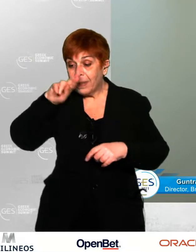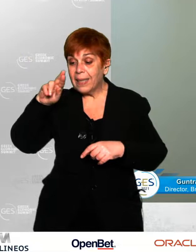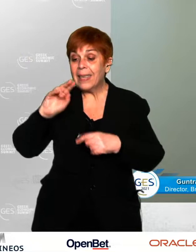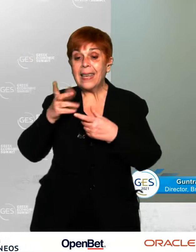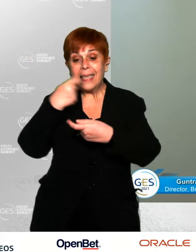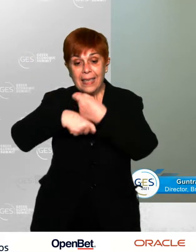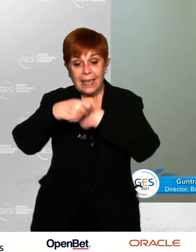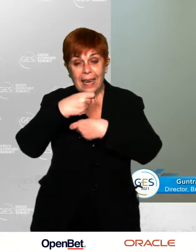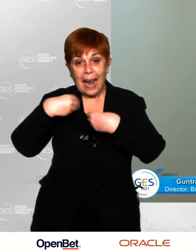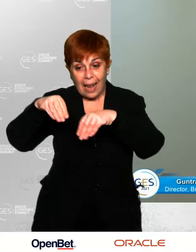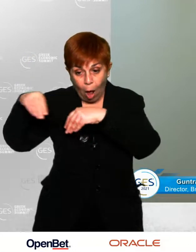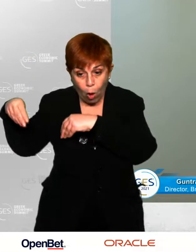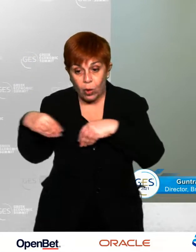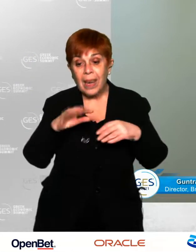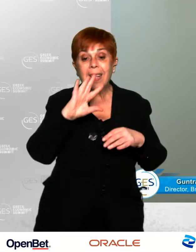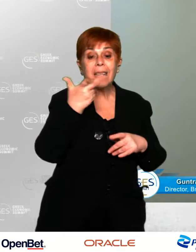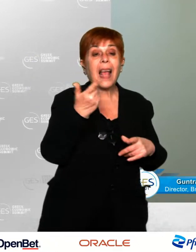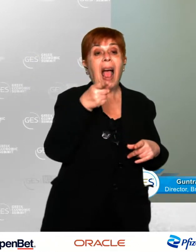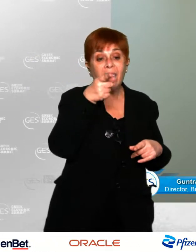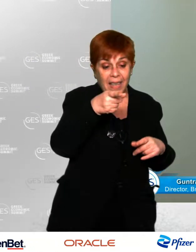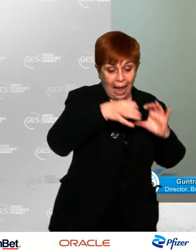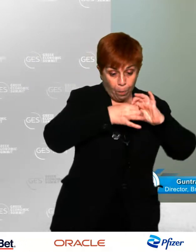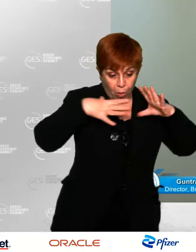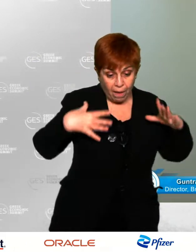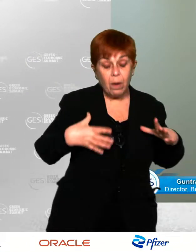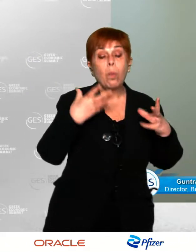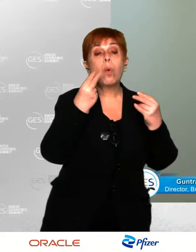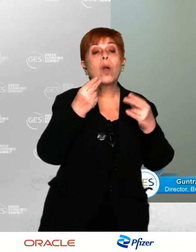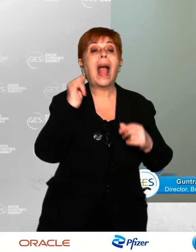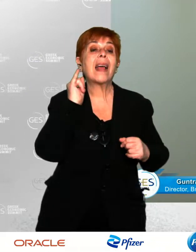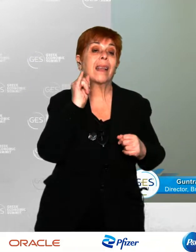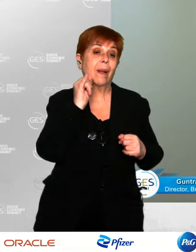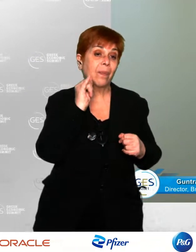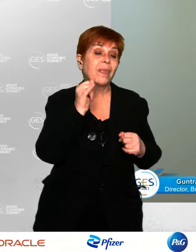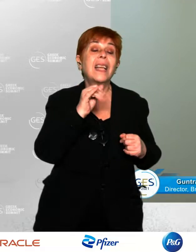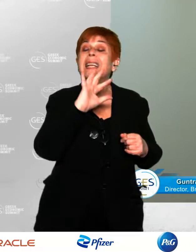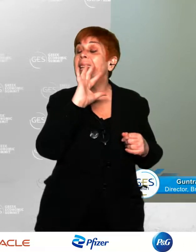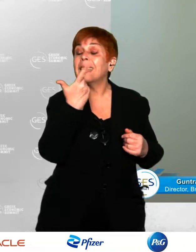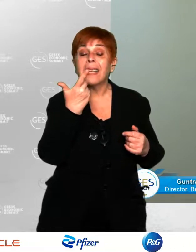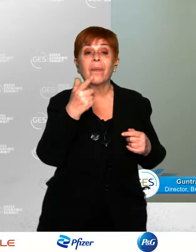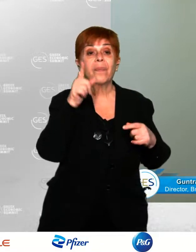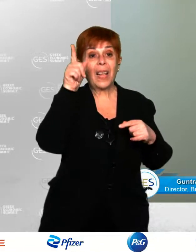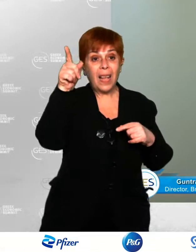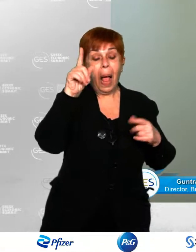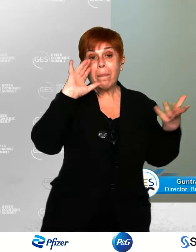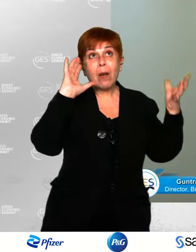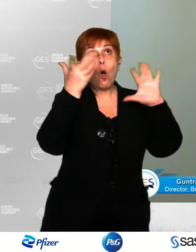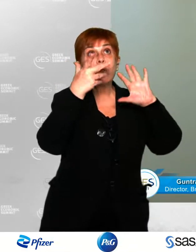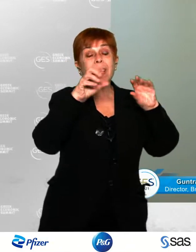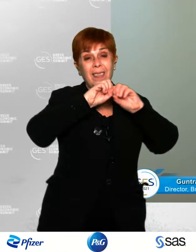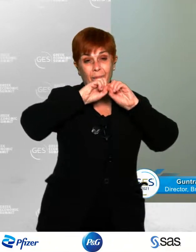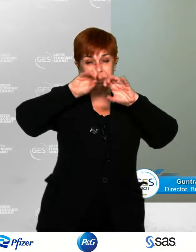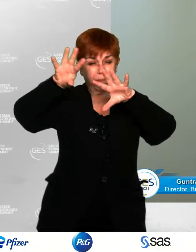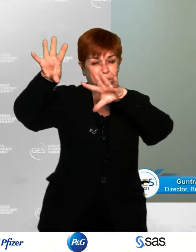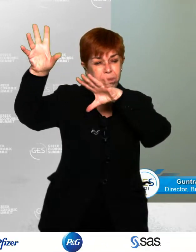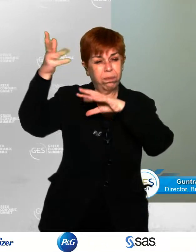the decoupling is way too slow because global emissions still increase. So the real